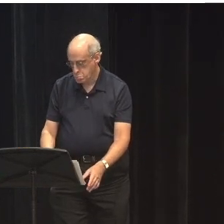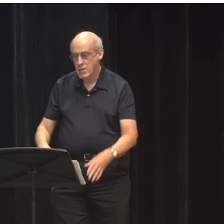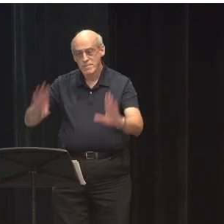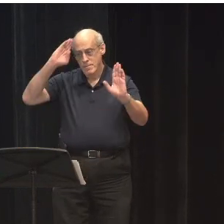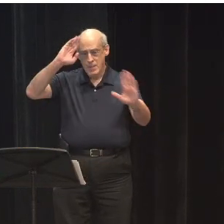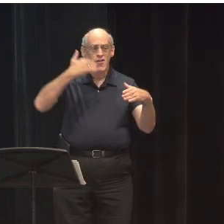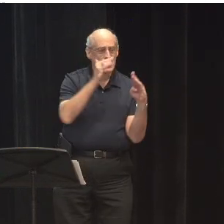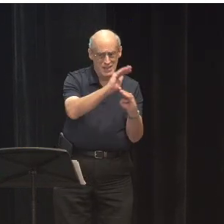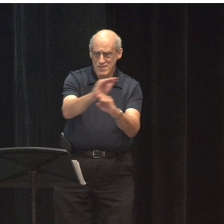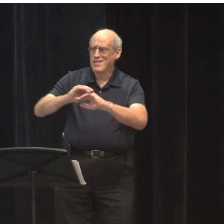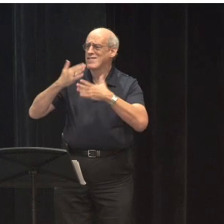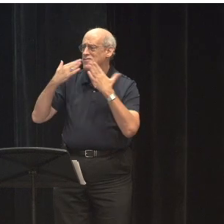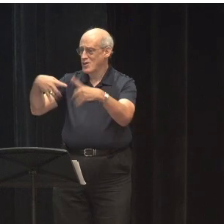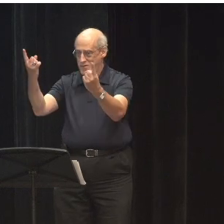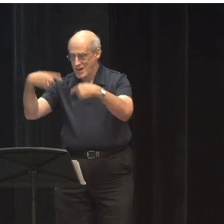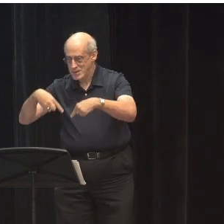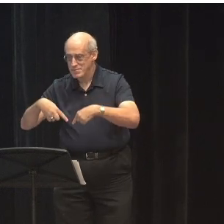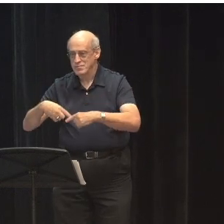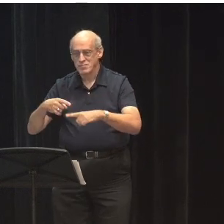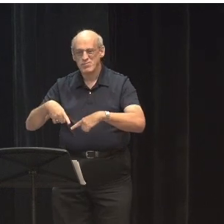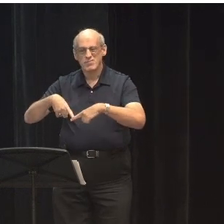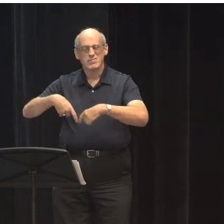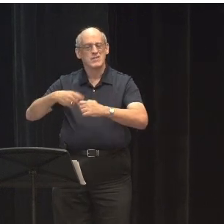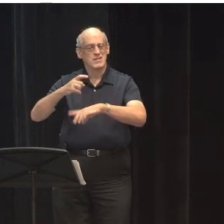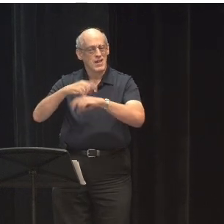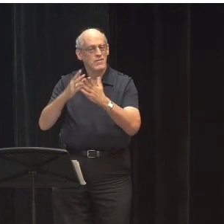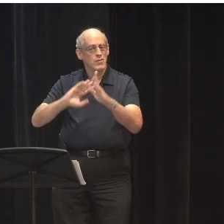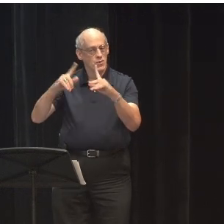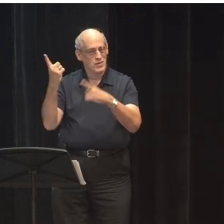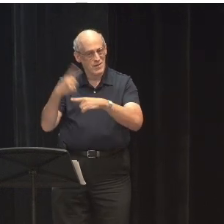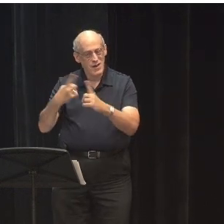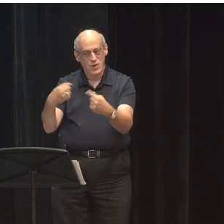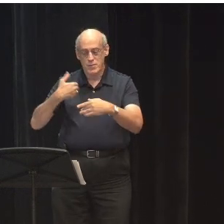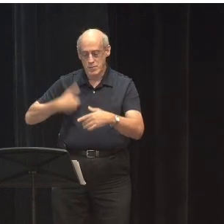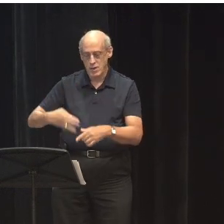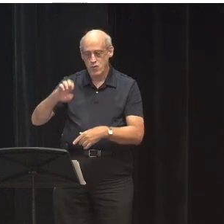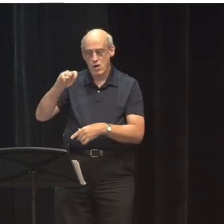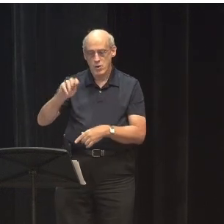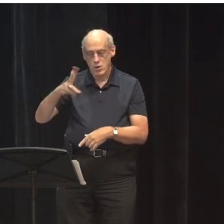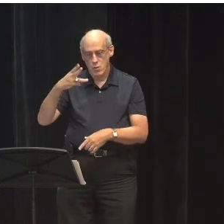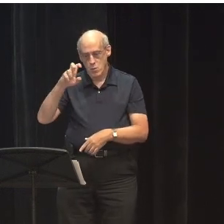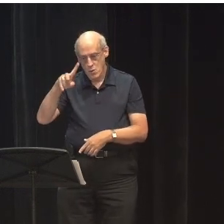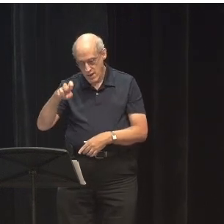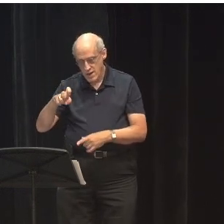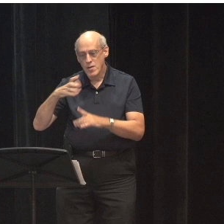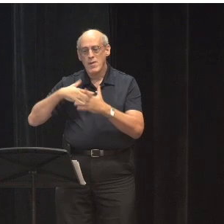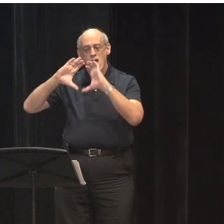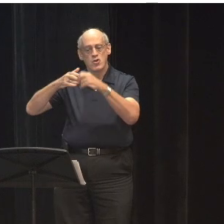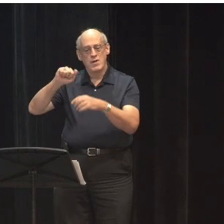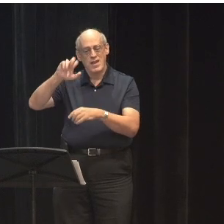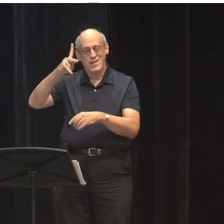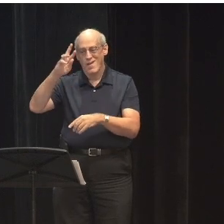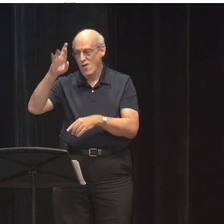Good evening. Thank you all for coming and taking the time to join us. I'm Robert, or Bob White. I'm with AKRF. We were